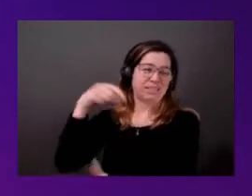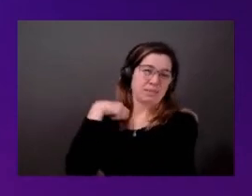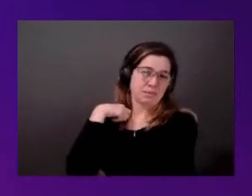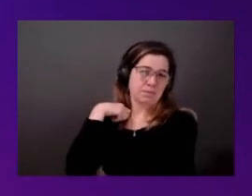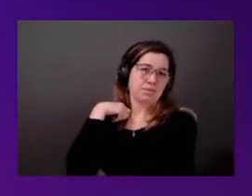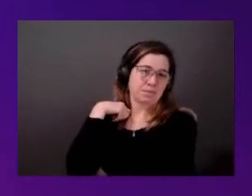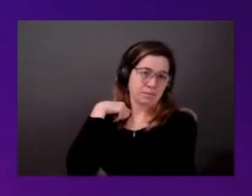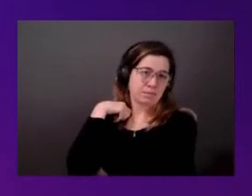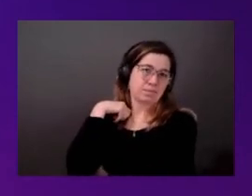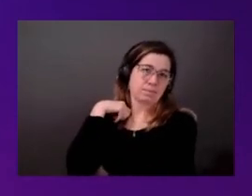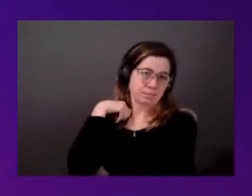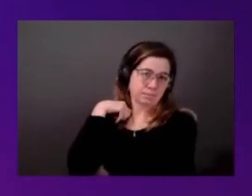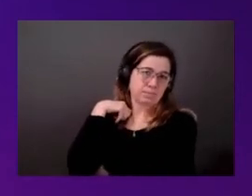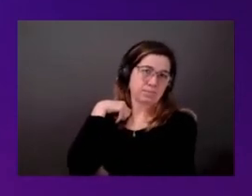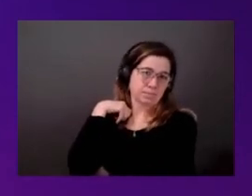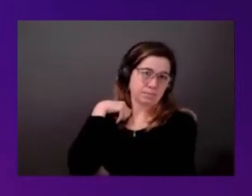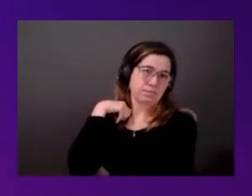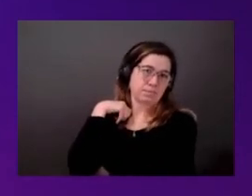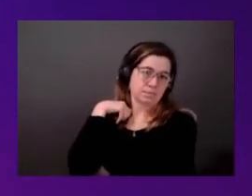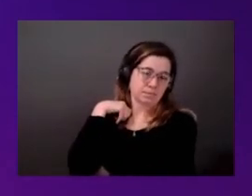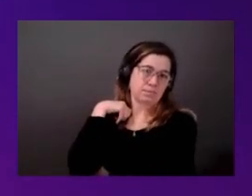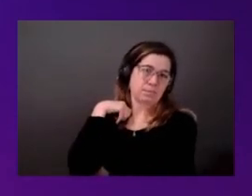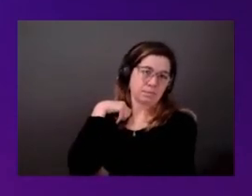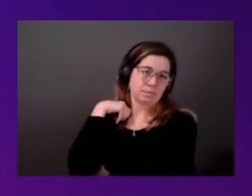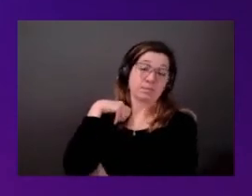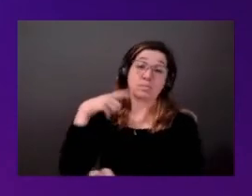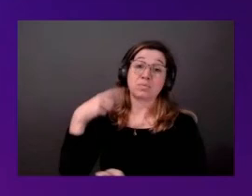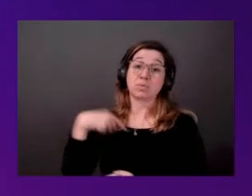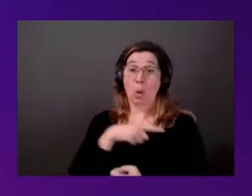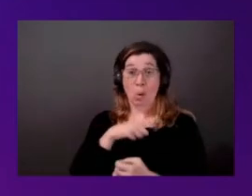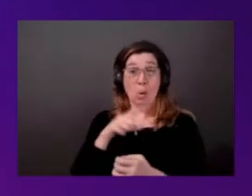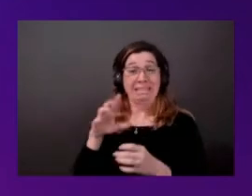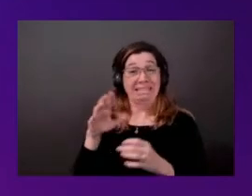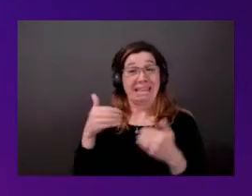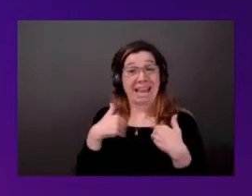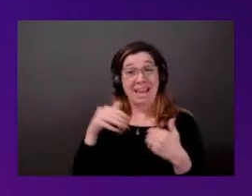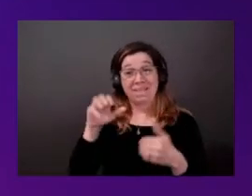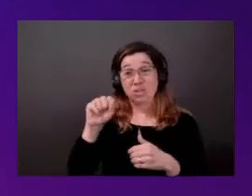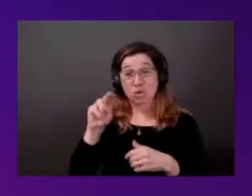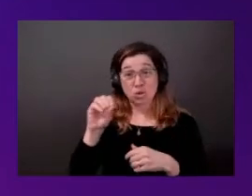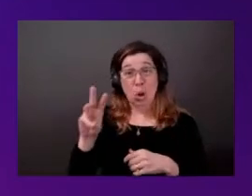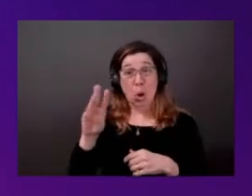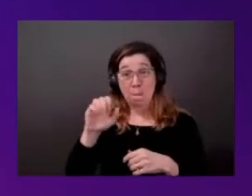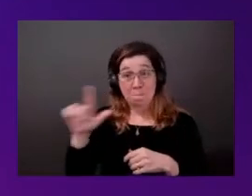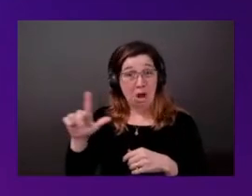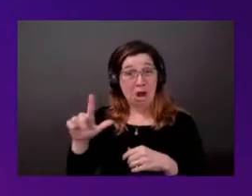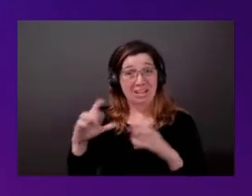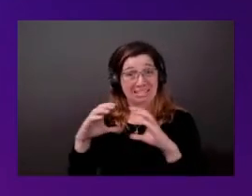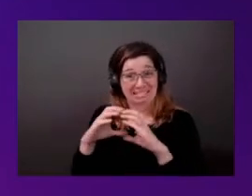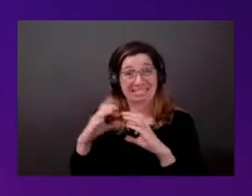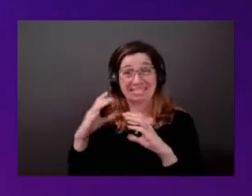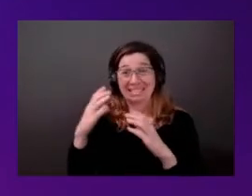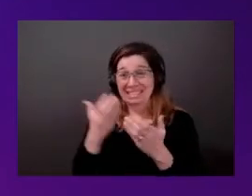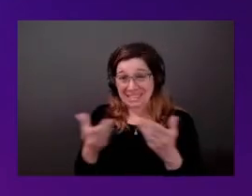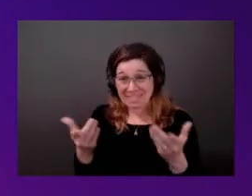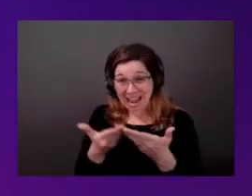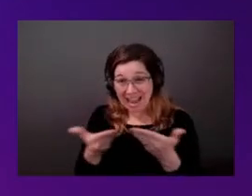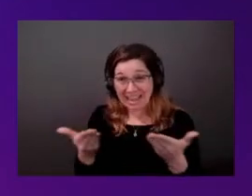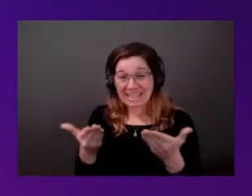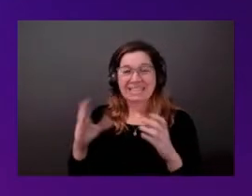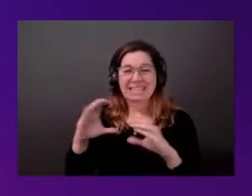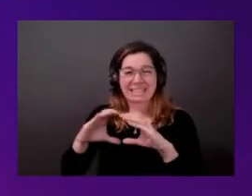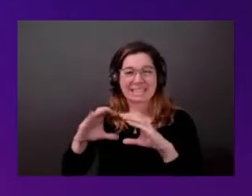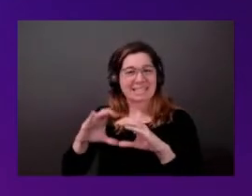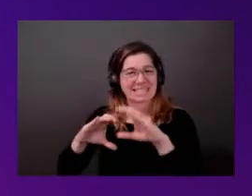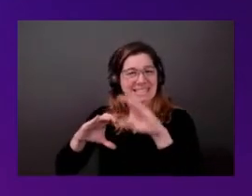very easily, stack up the Snowball Edge device, not necessarily, looking for IT specific environments. Where